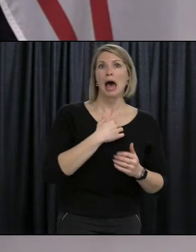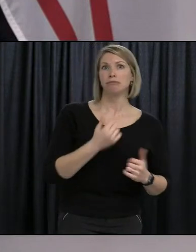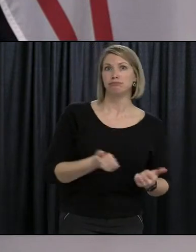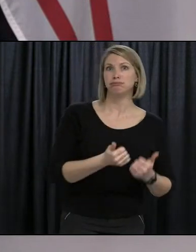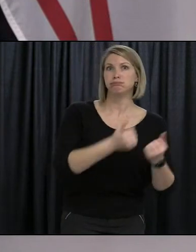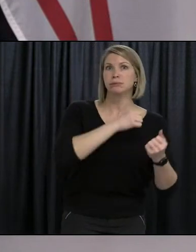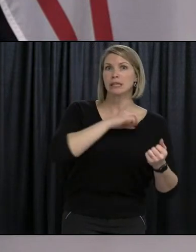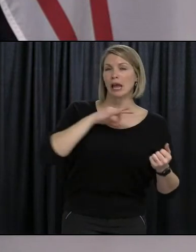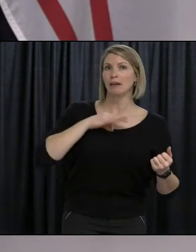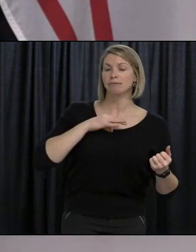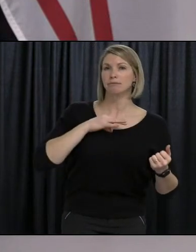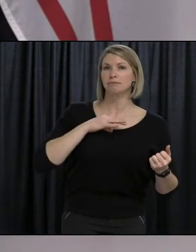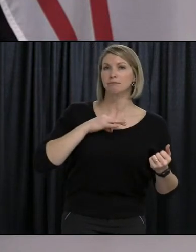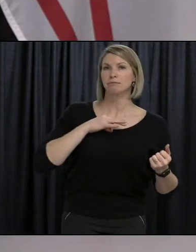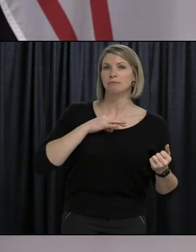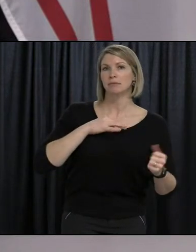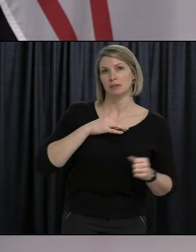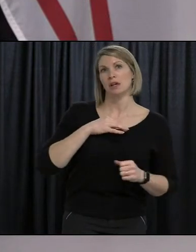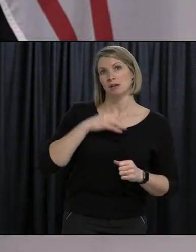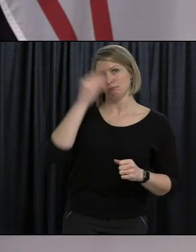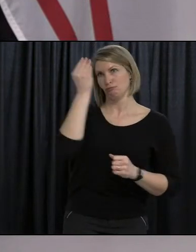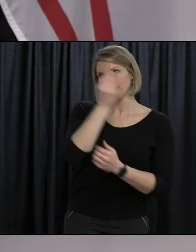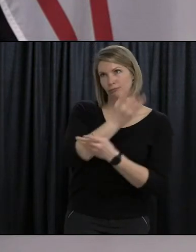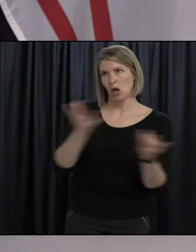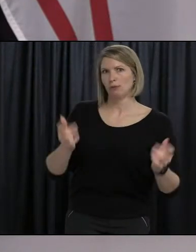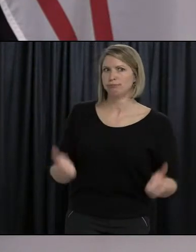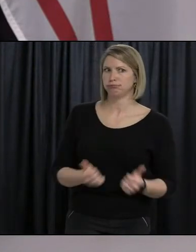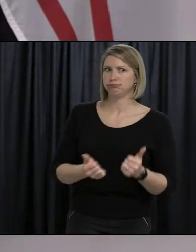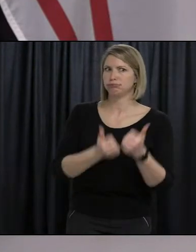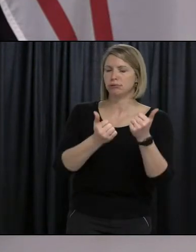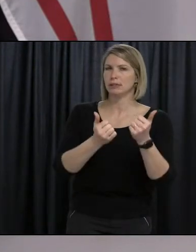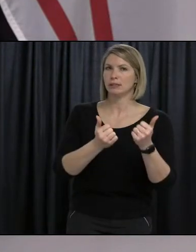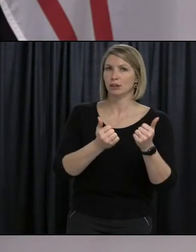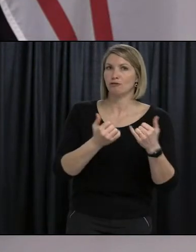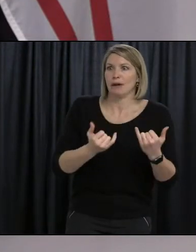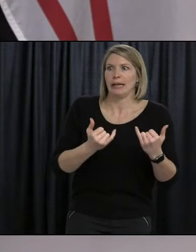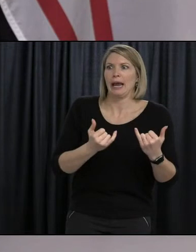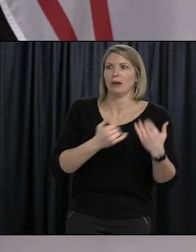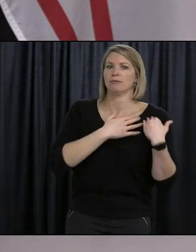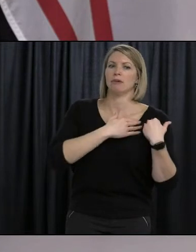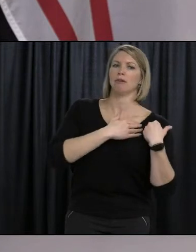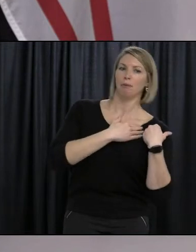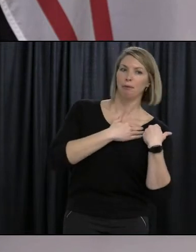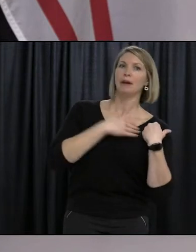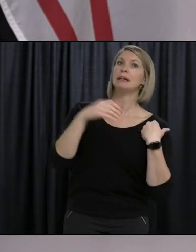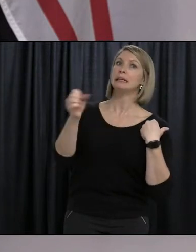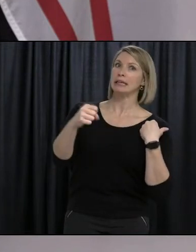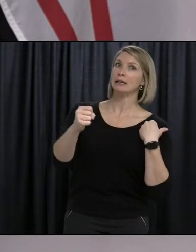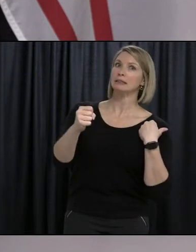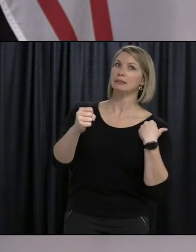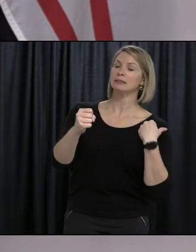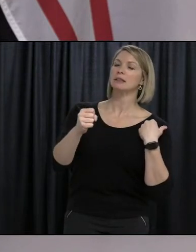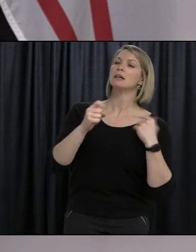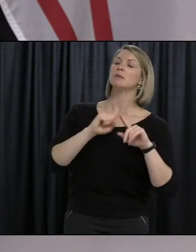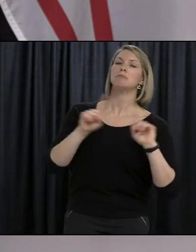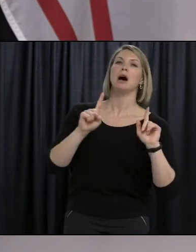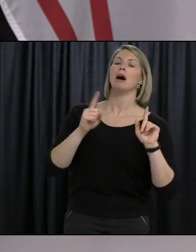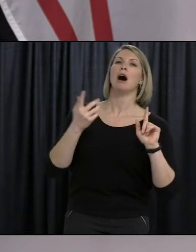capacity. You know, there's a lot. I won't say that it's not challenging at this point, but we have been able to draw